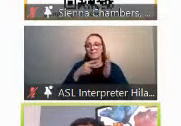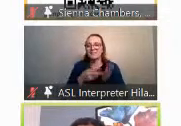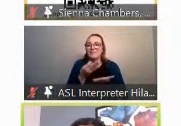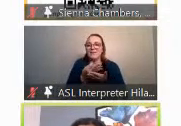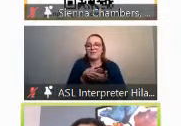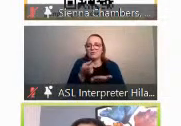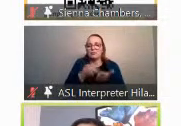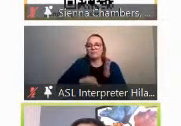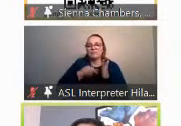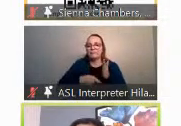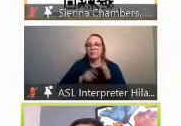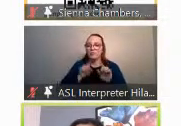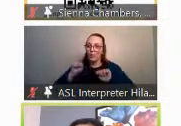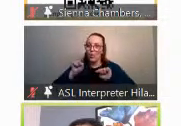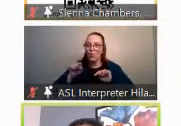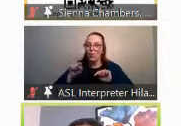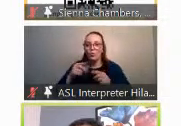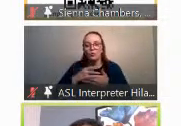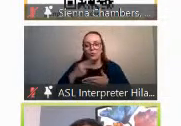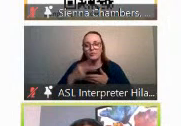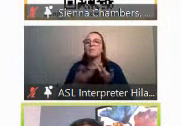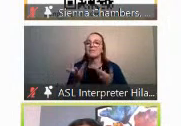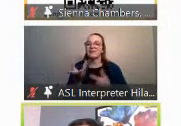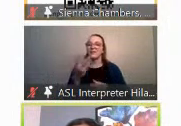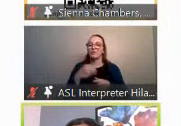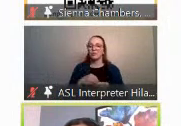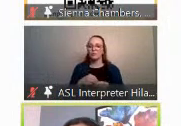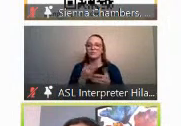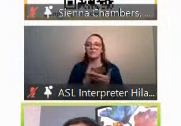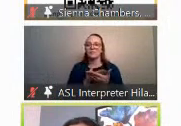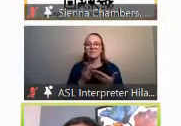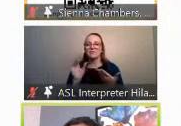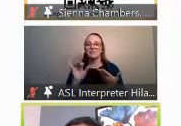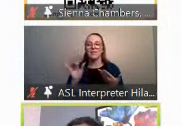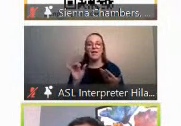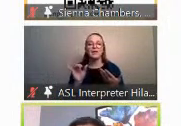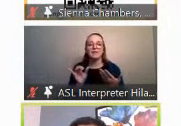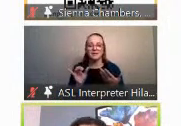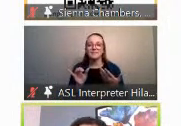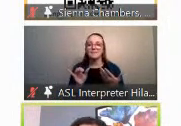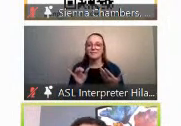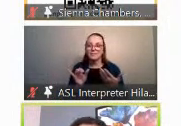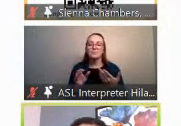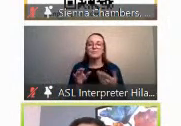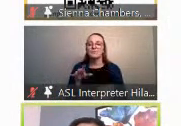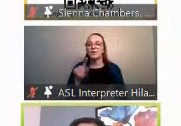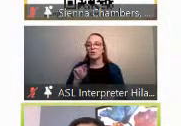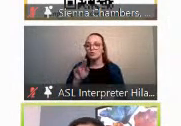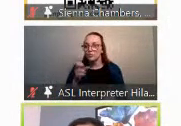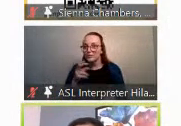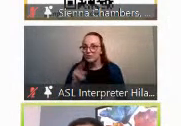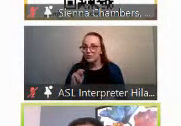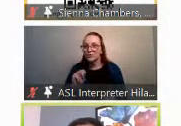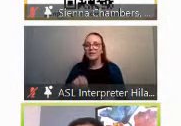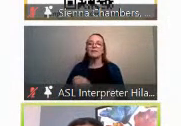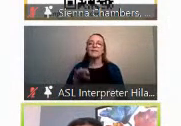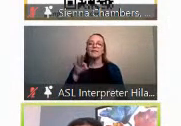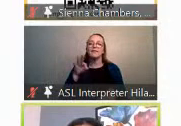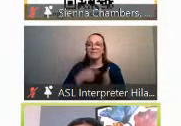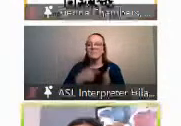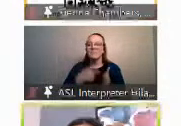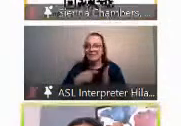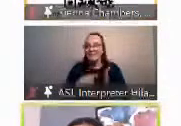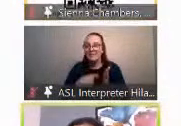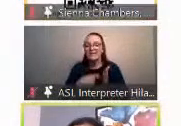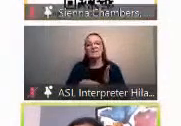attending a program. And so it includes considering the extent to which costs such as tuition and fees vary for families and